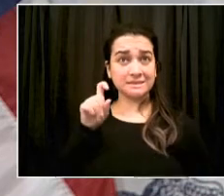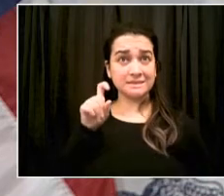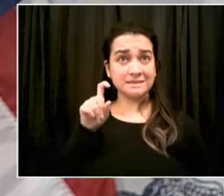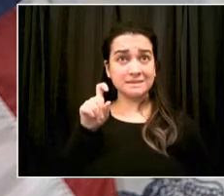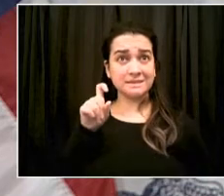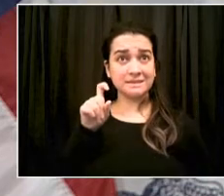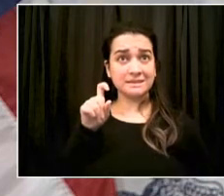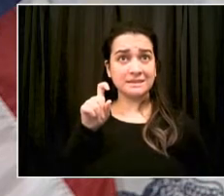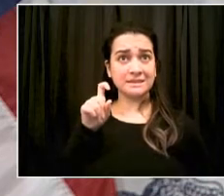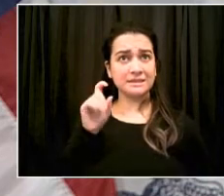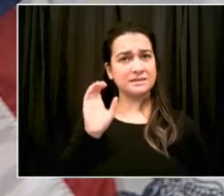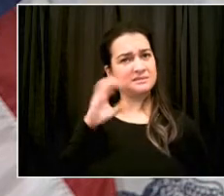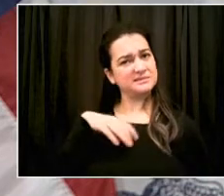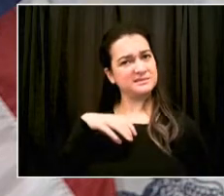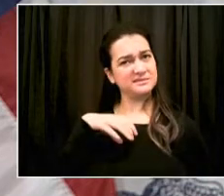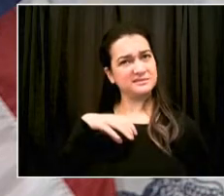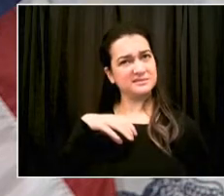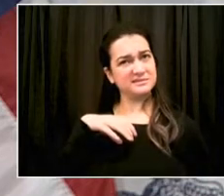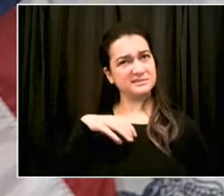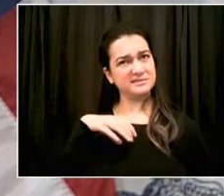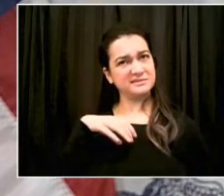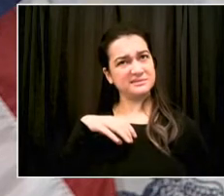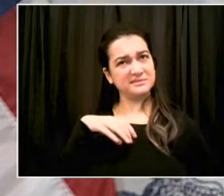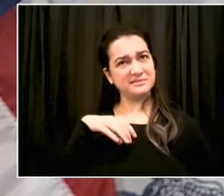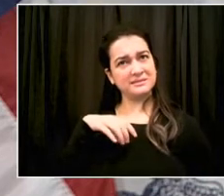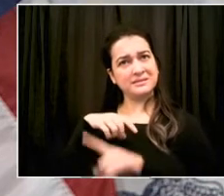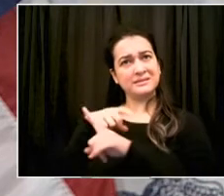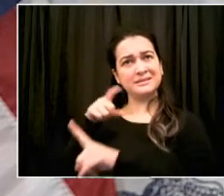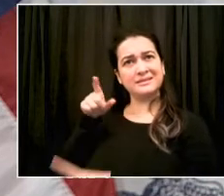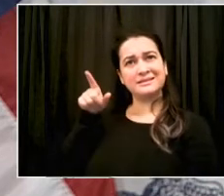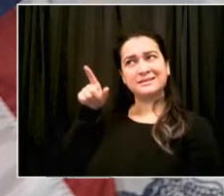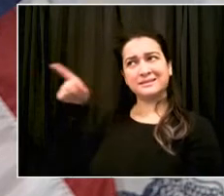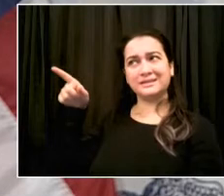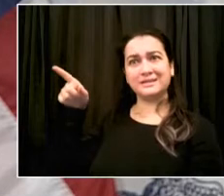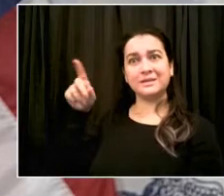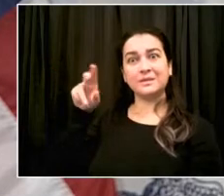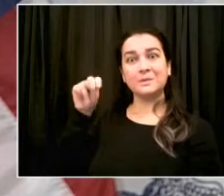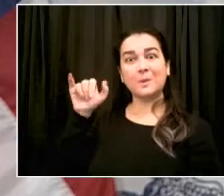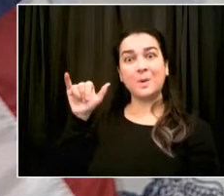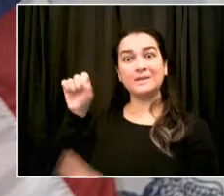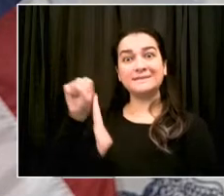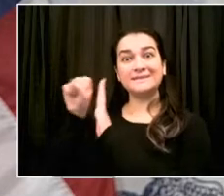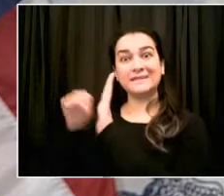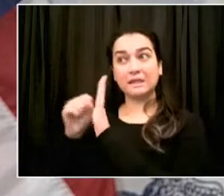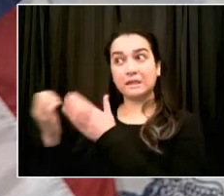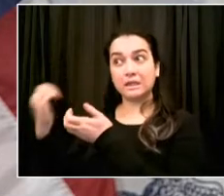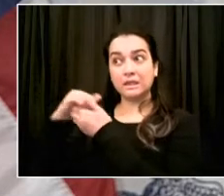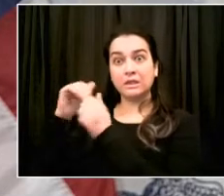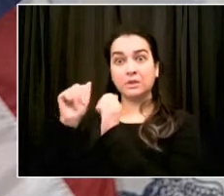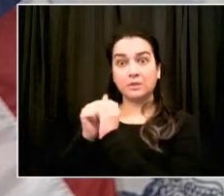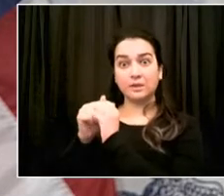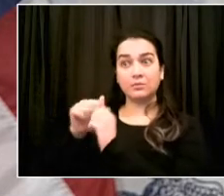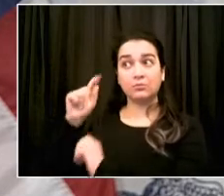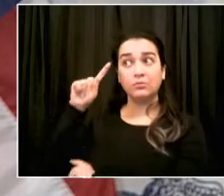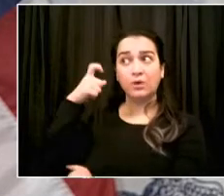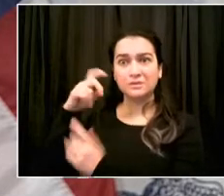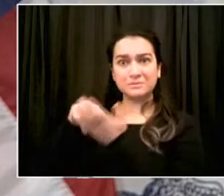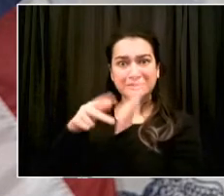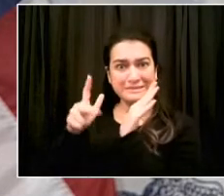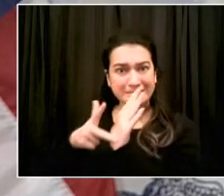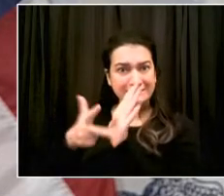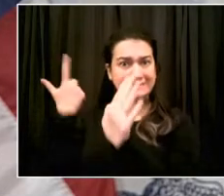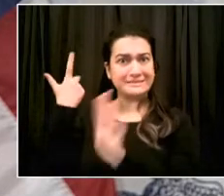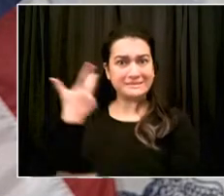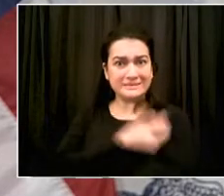amount of vaccines in the Bronx compared to Queens, which again is a borough that really also needs the vaccines? I mean, when will they be getting